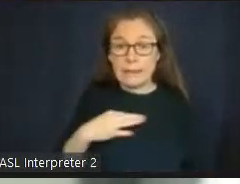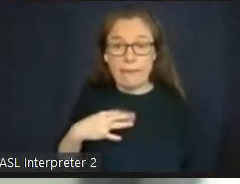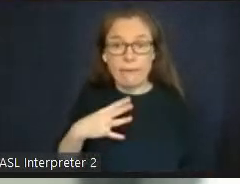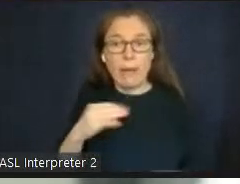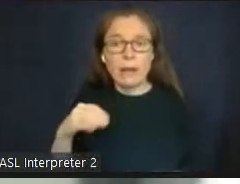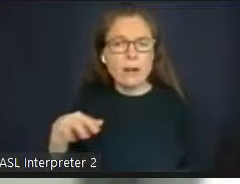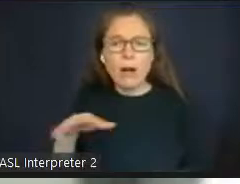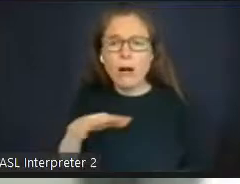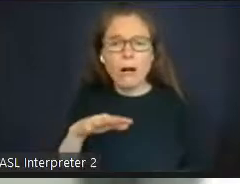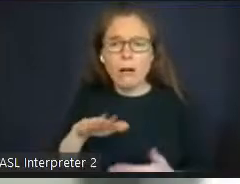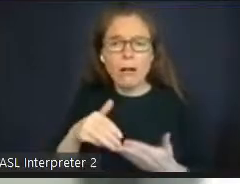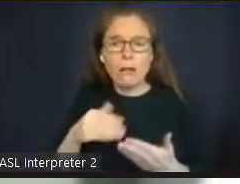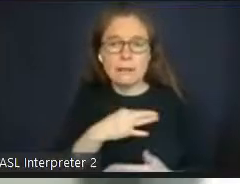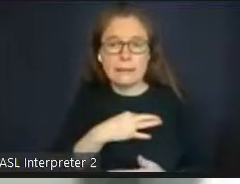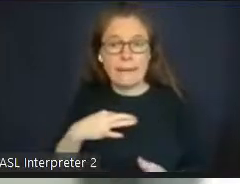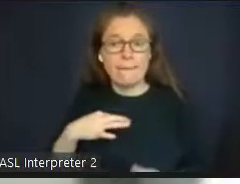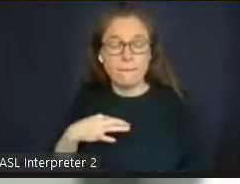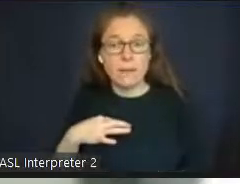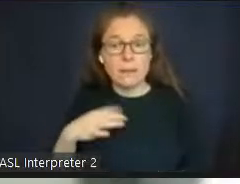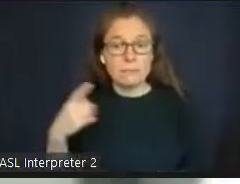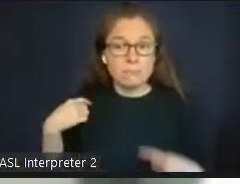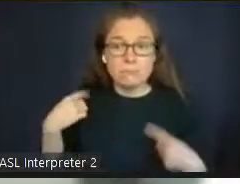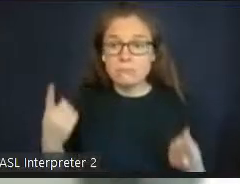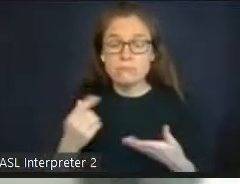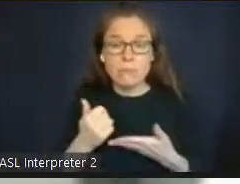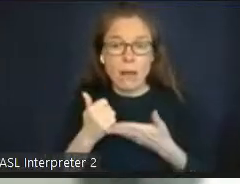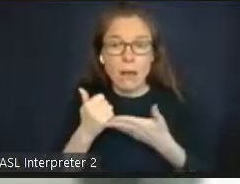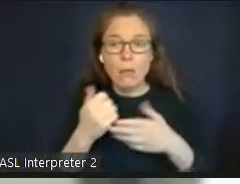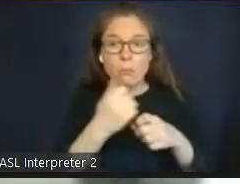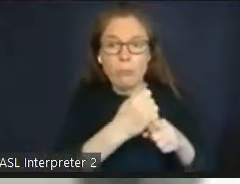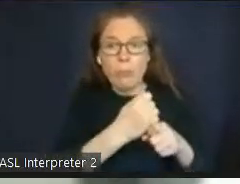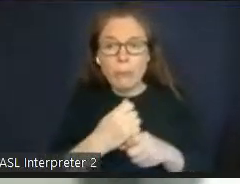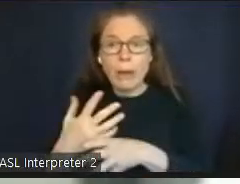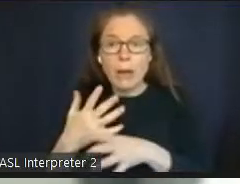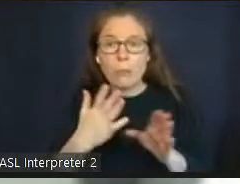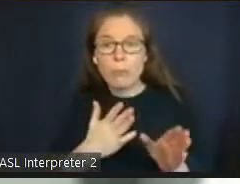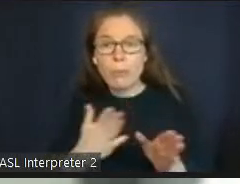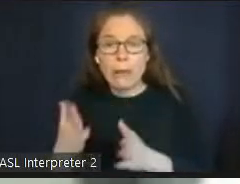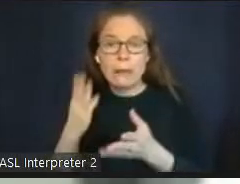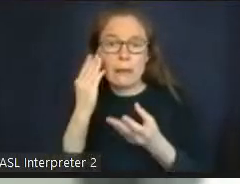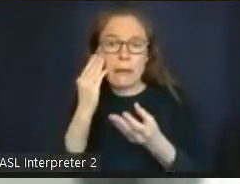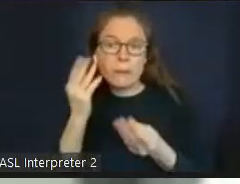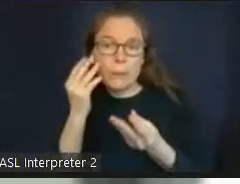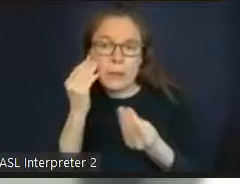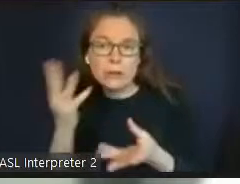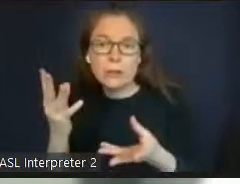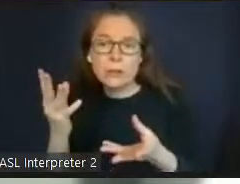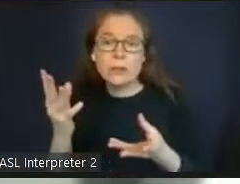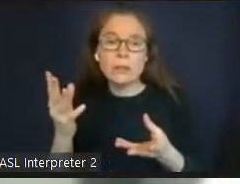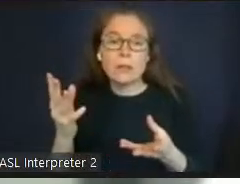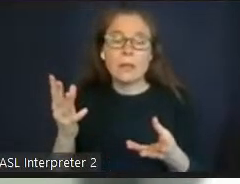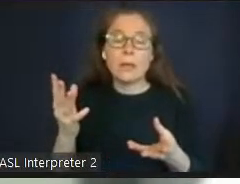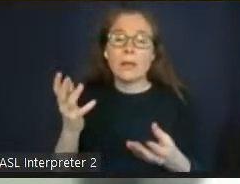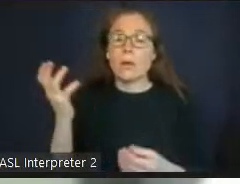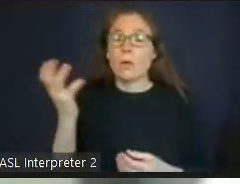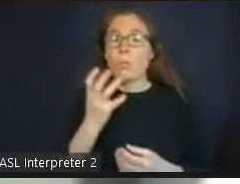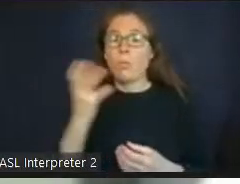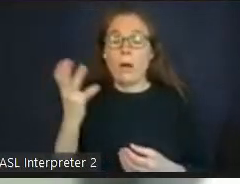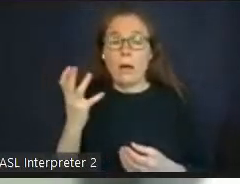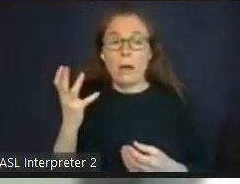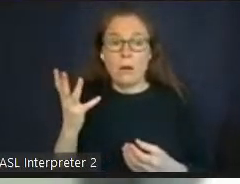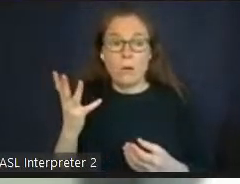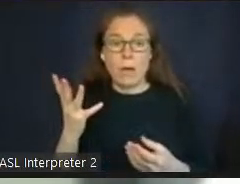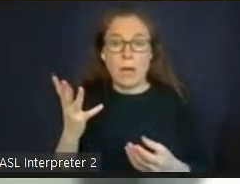county to assist in preparing the information and providing some of the equity information that